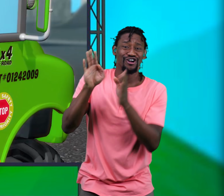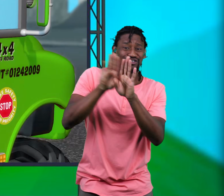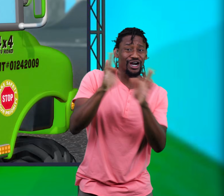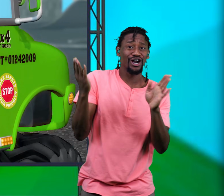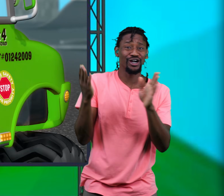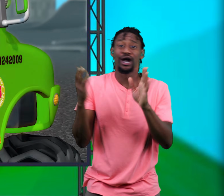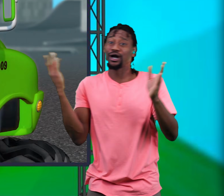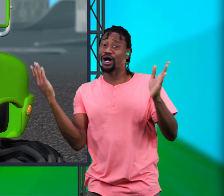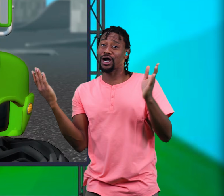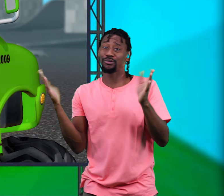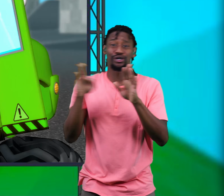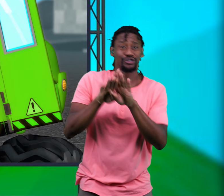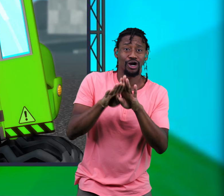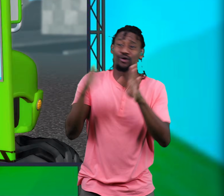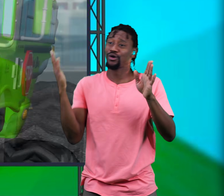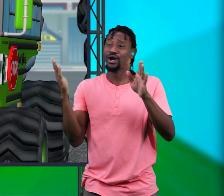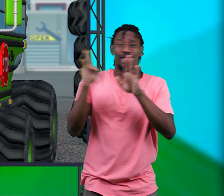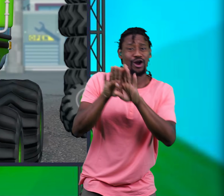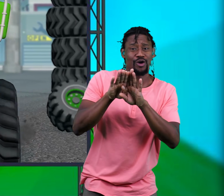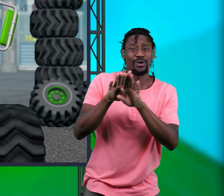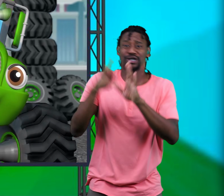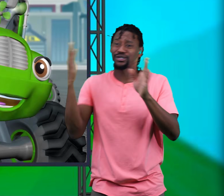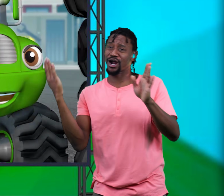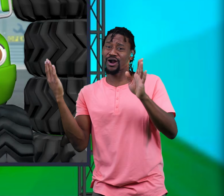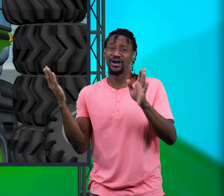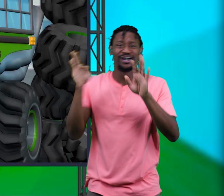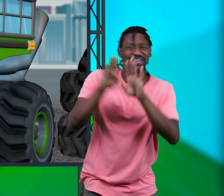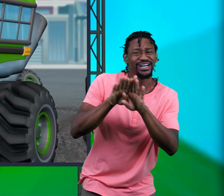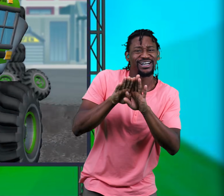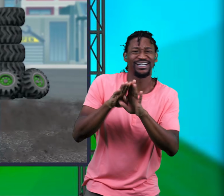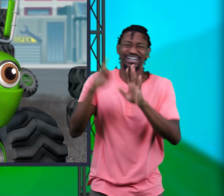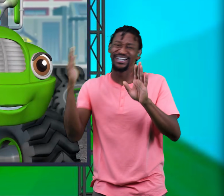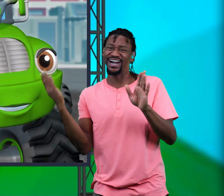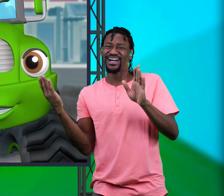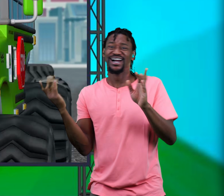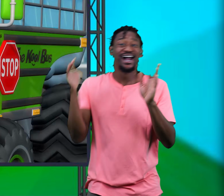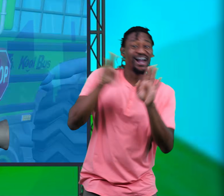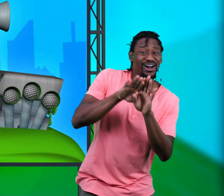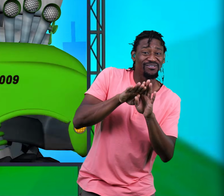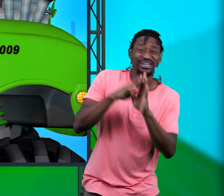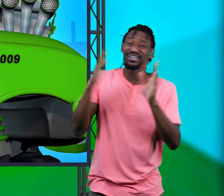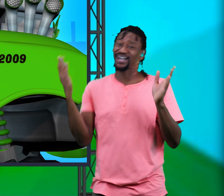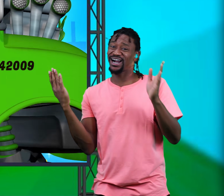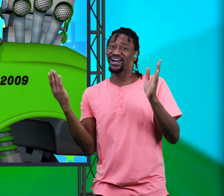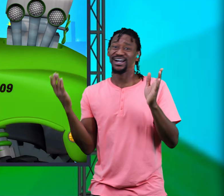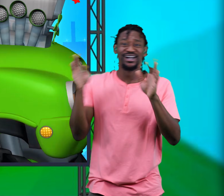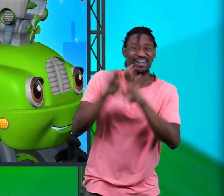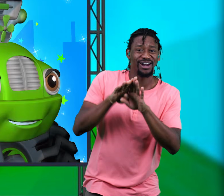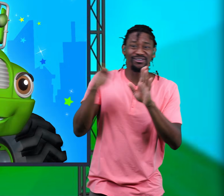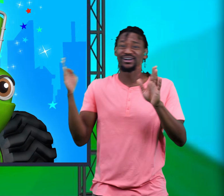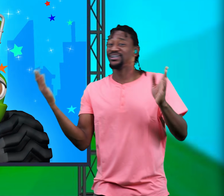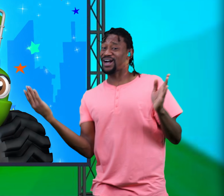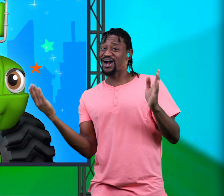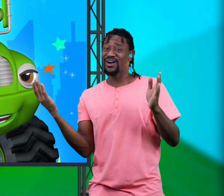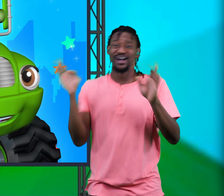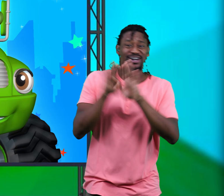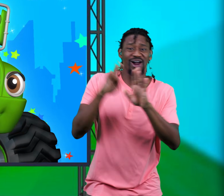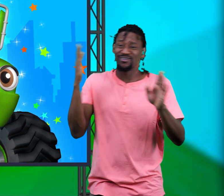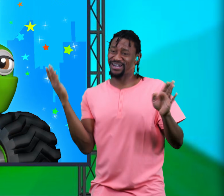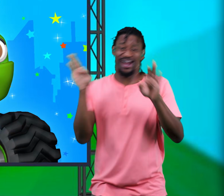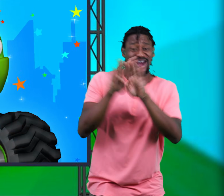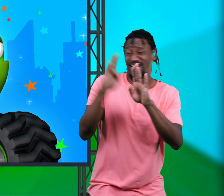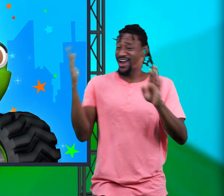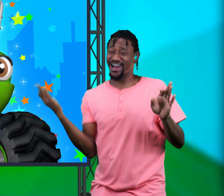The doors on the bus open and close, open and close, open and close. The doors on the bus open and